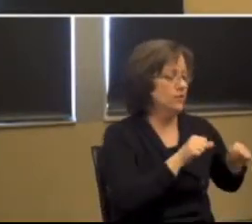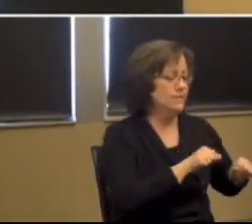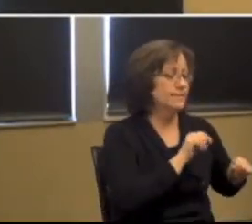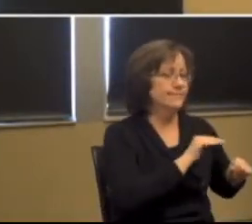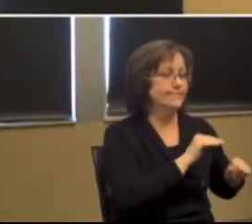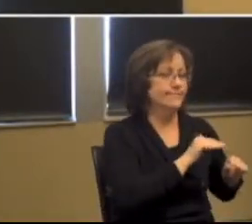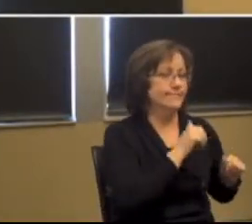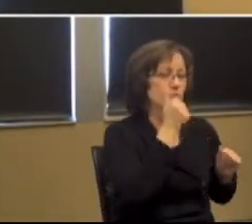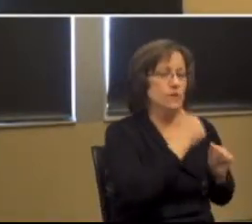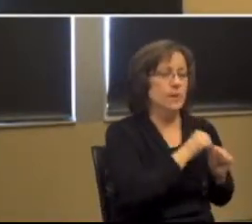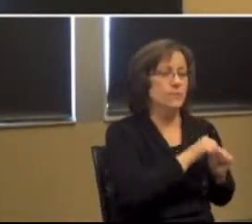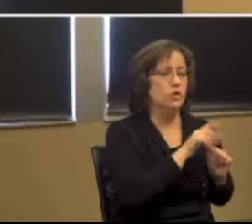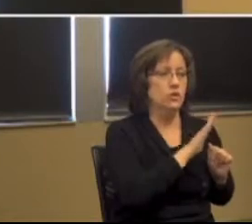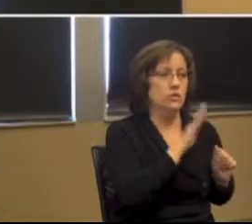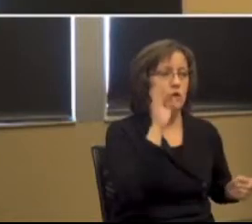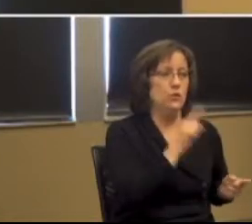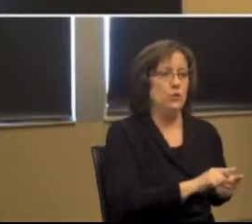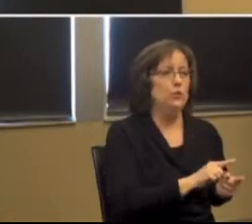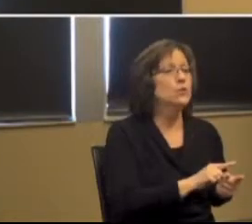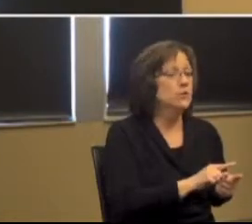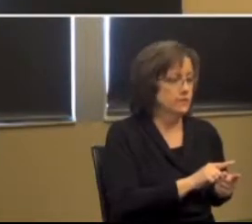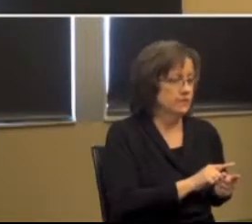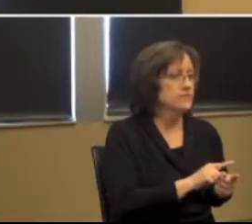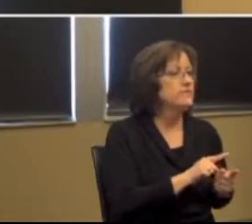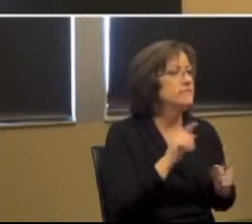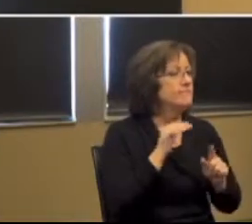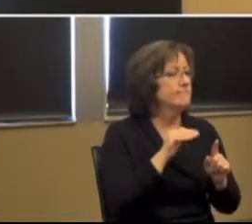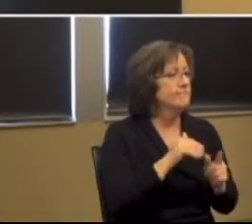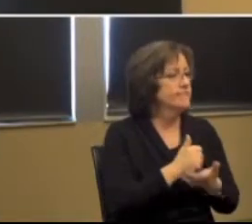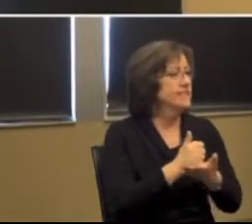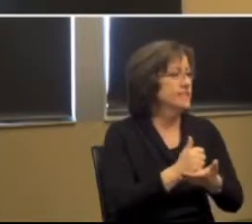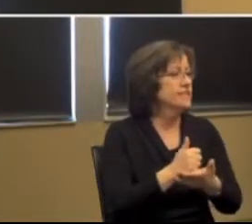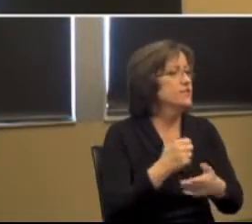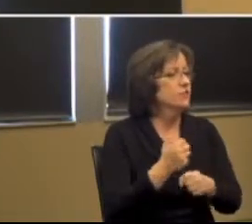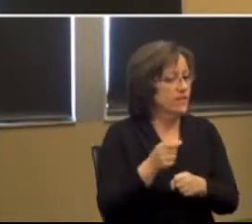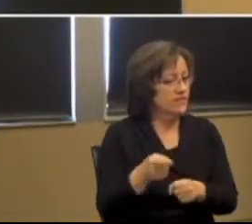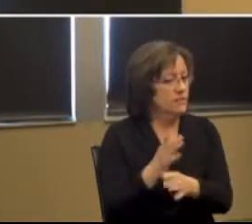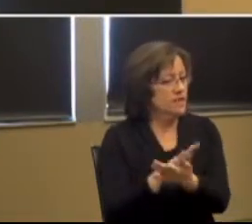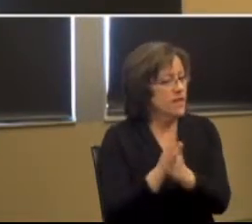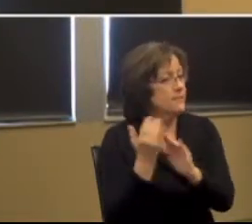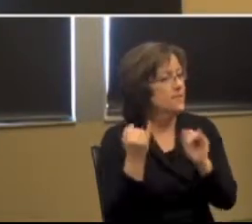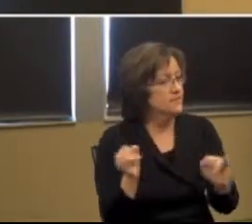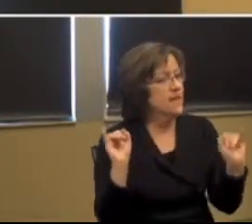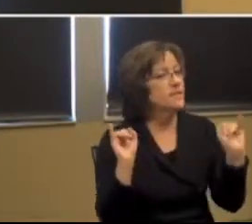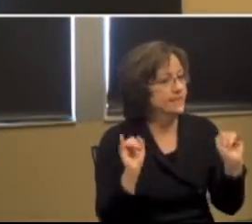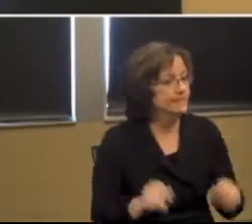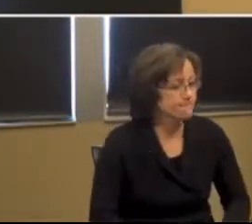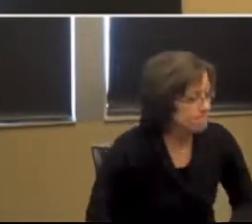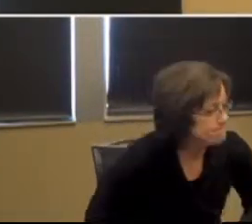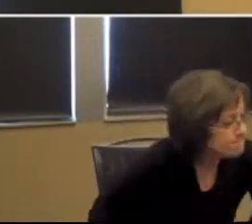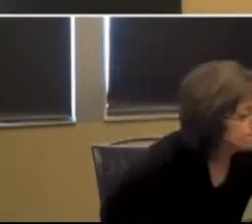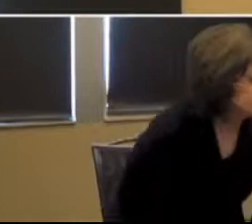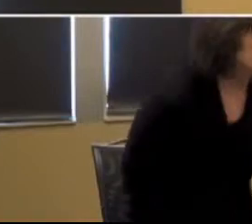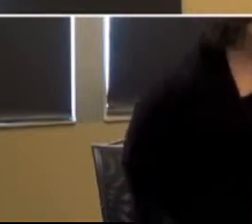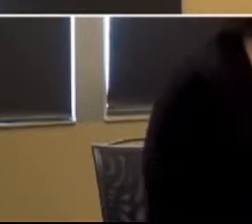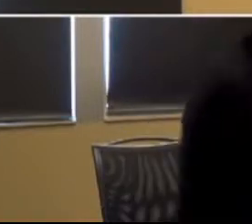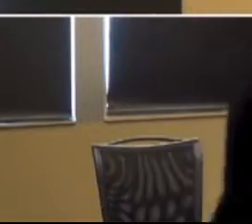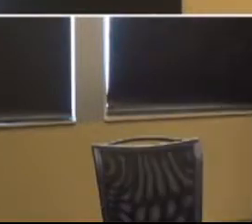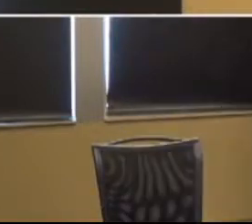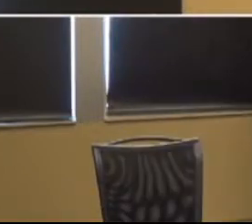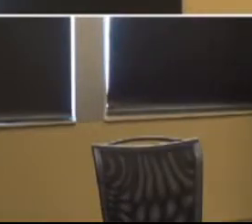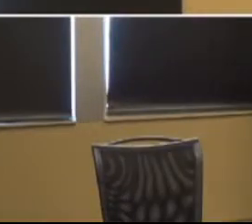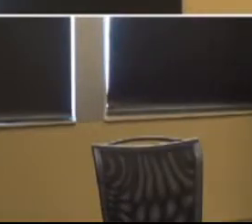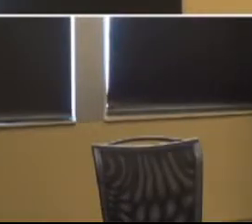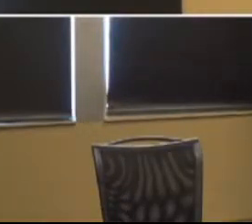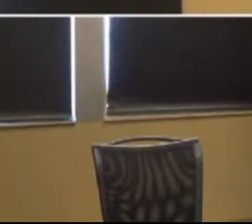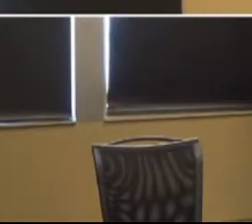place as a reminder that we need to remember to use the least amount of assistance to get that student to be independent. So most of these